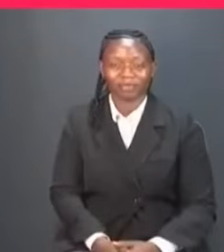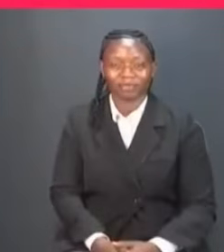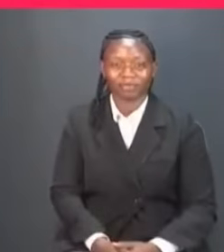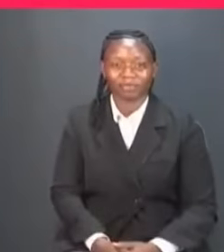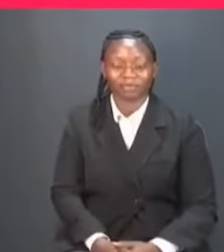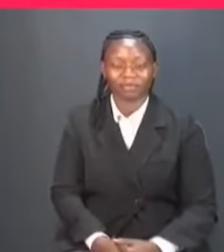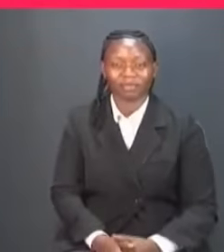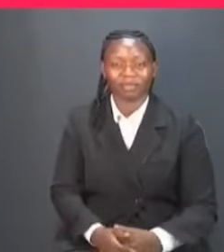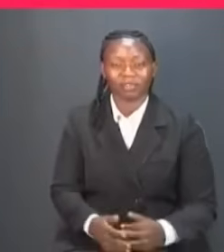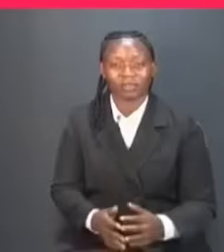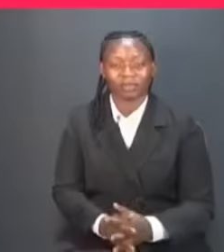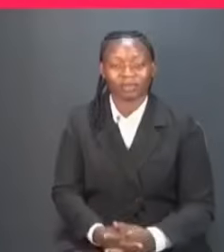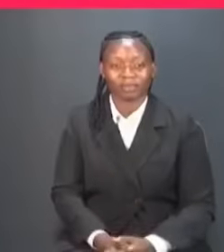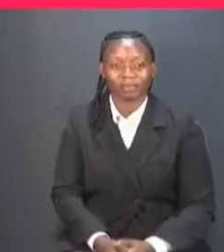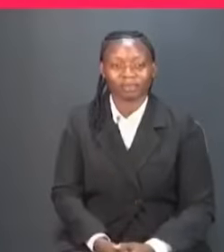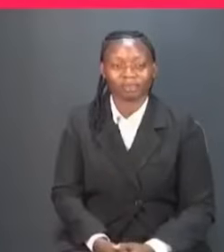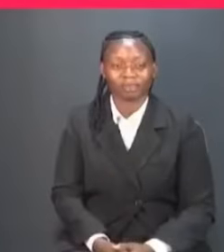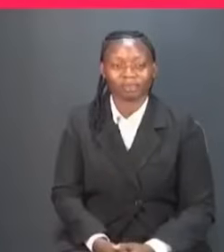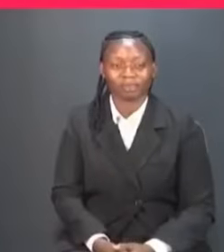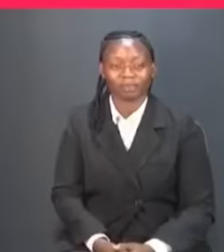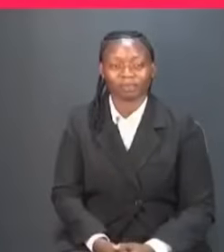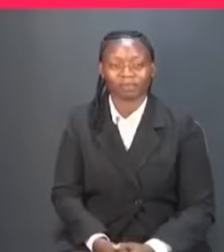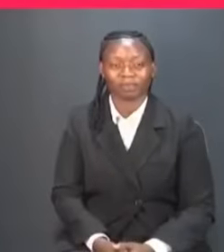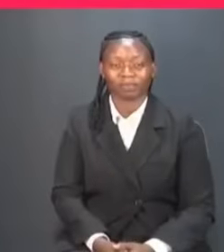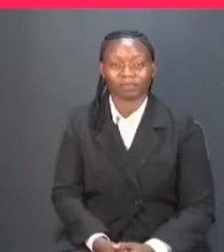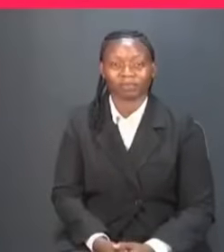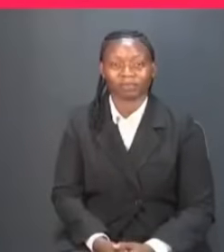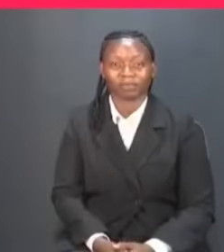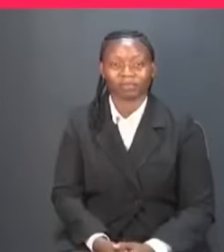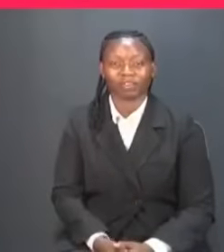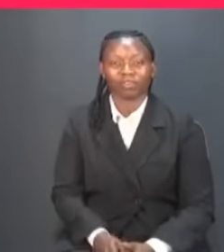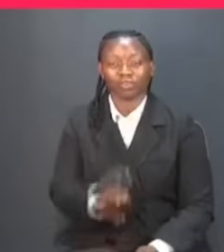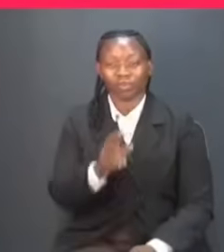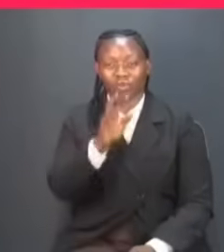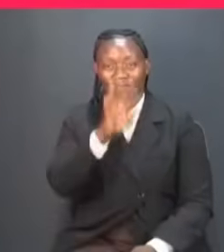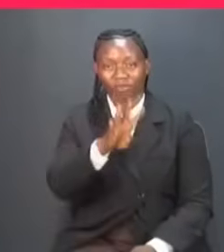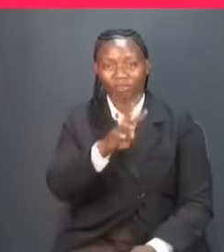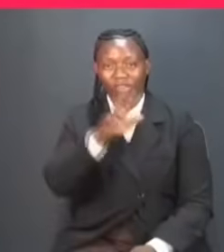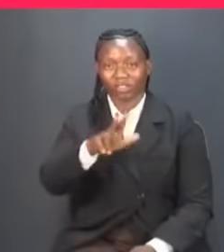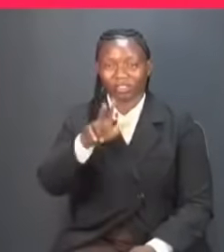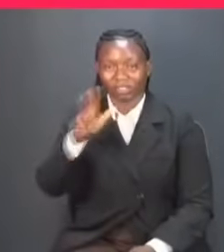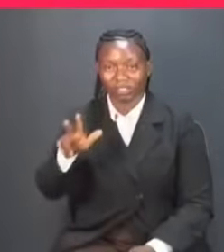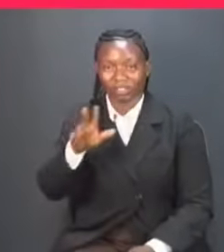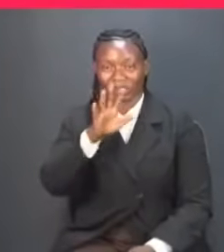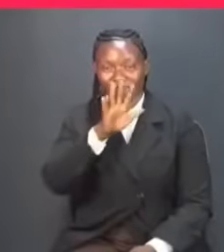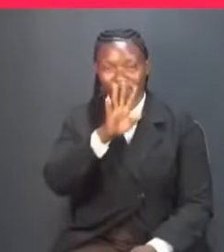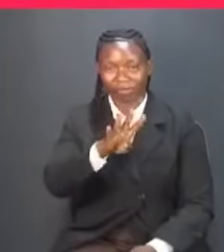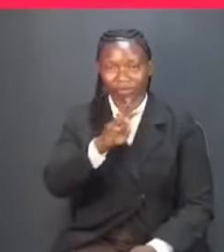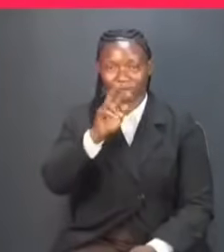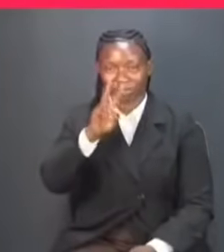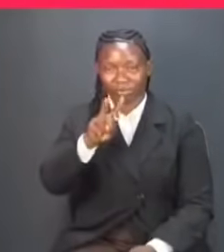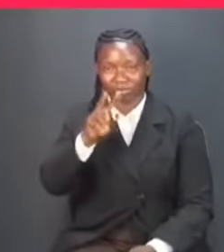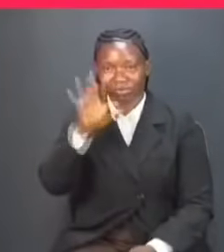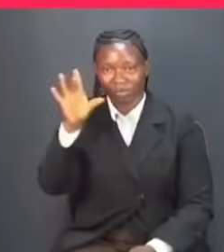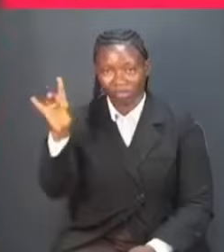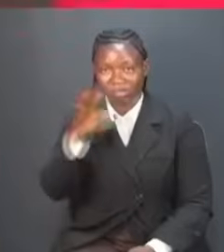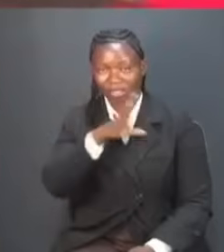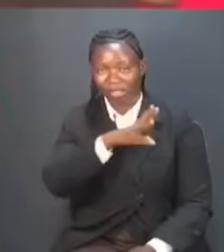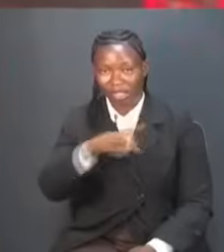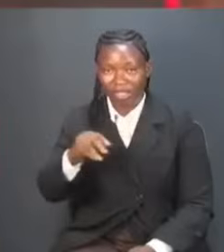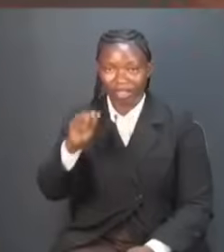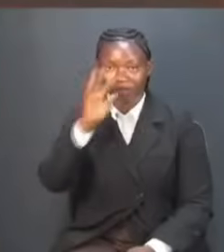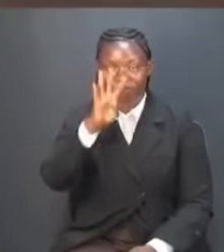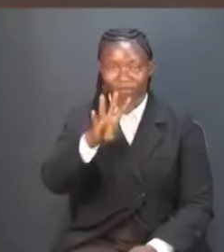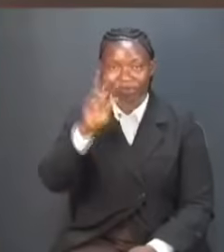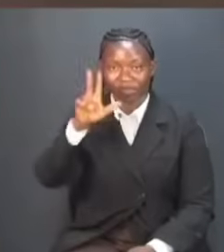To ask the... In other words, you are going to do so for 433, 428, and